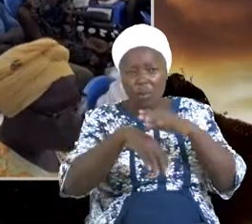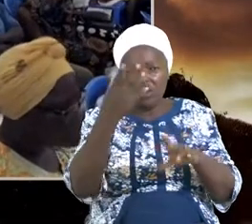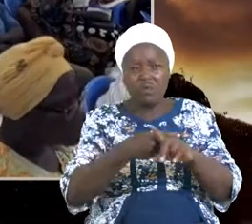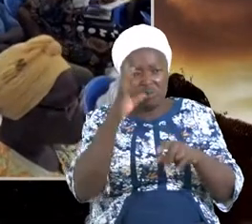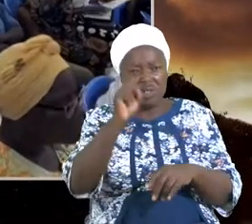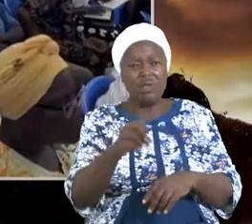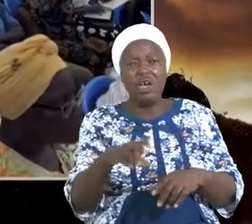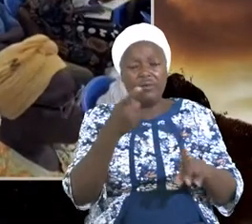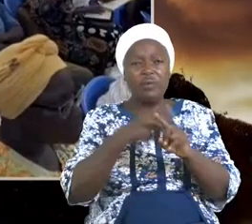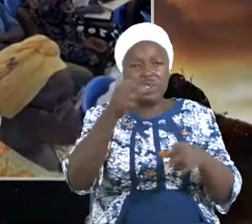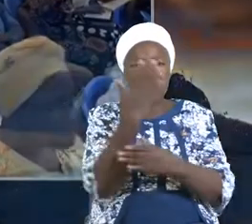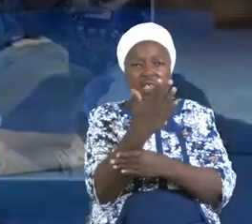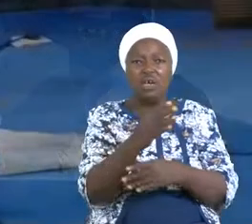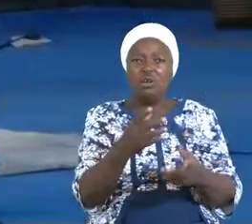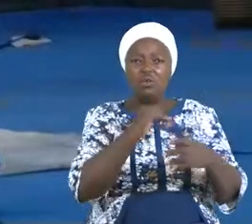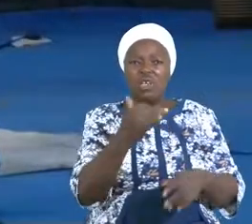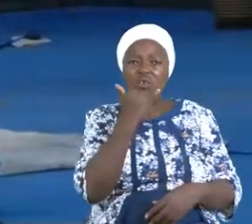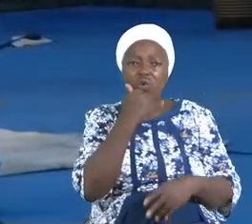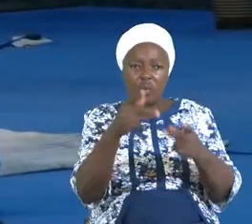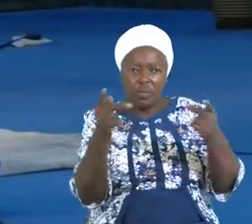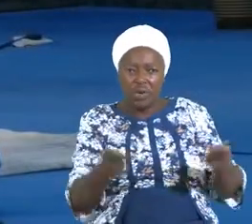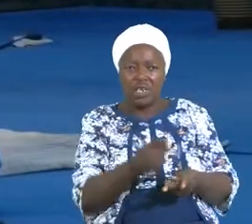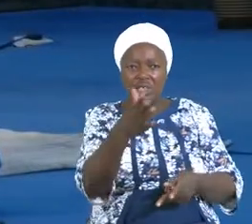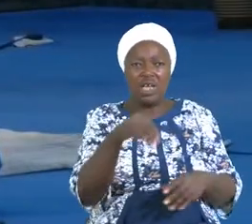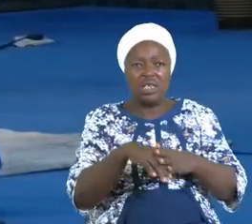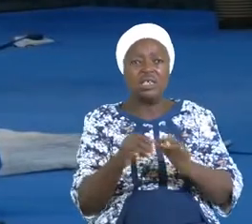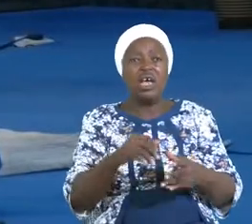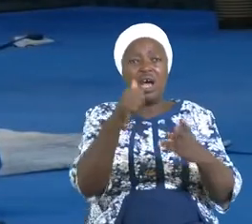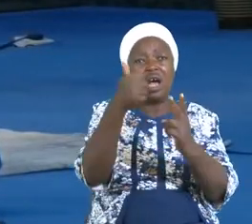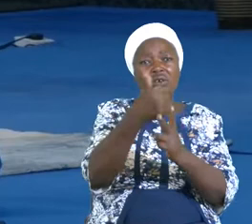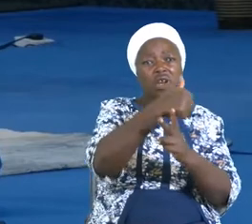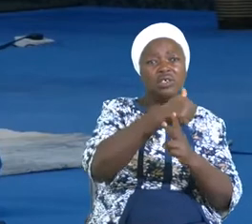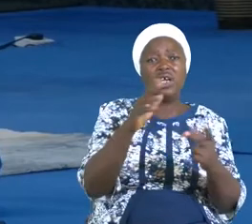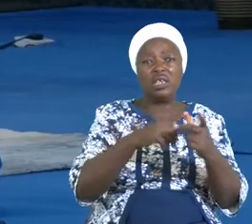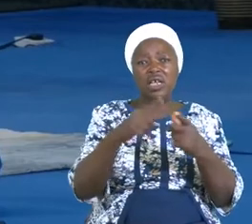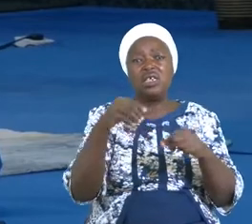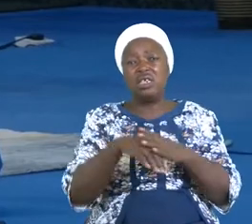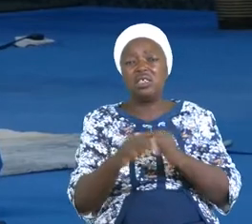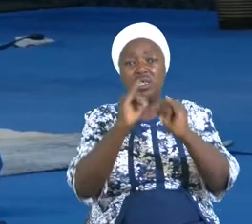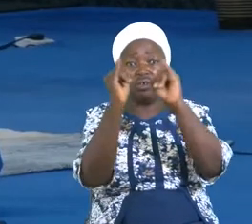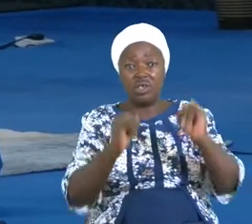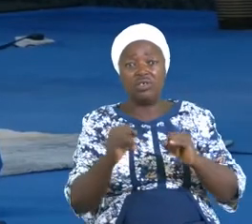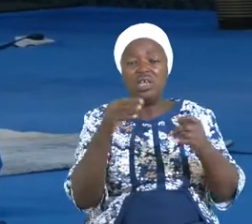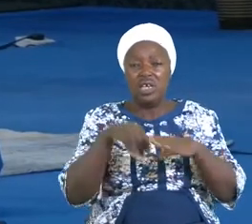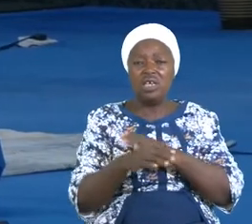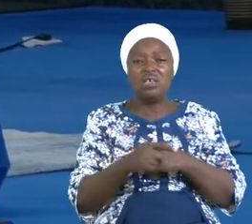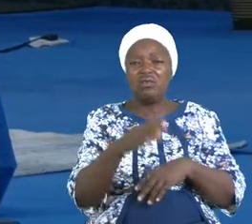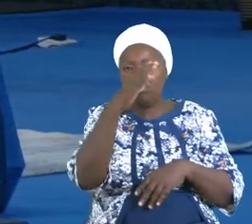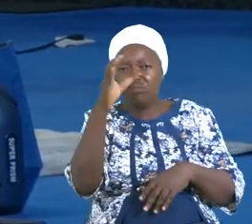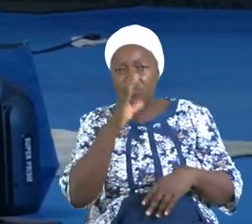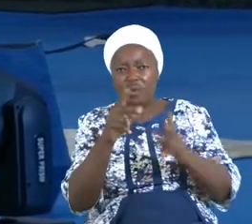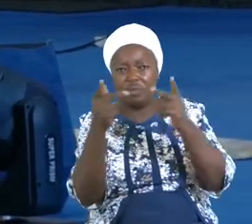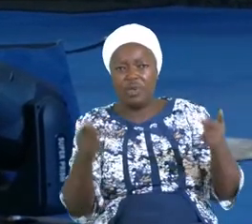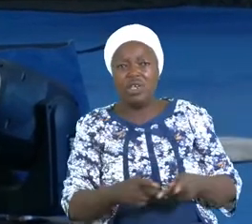wrong place there, in idolatry, in tradition, in the occultic farm over